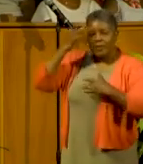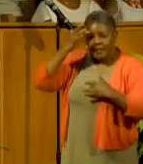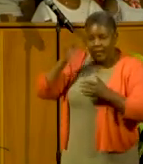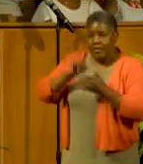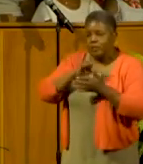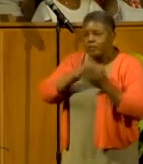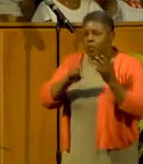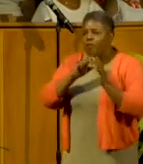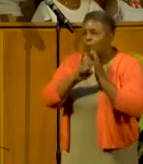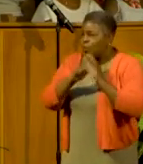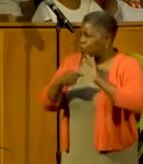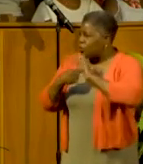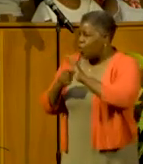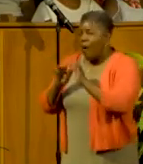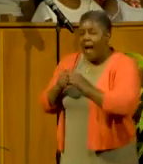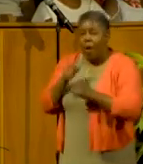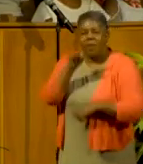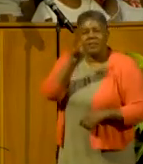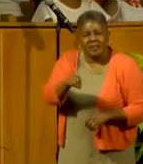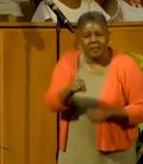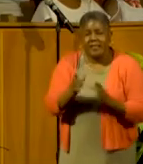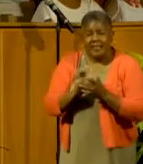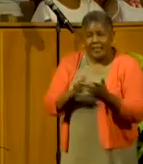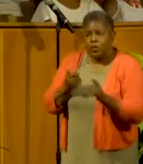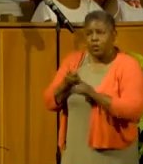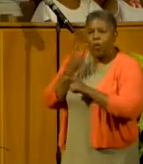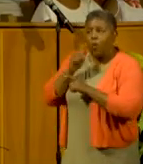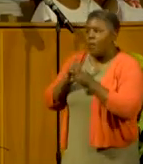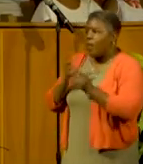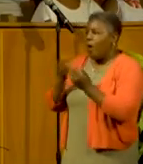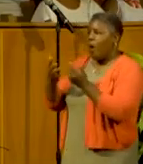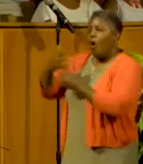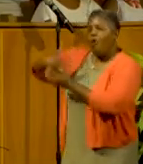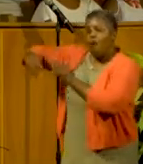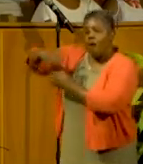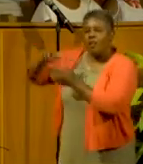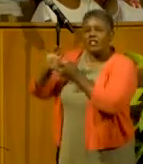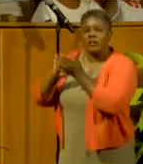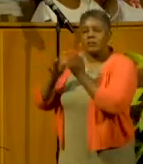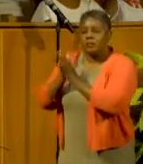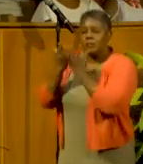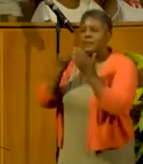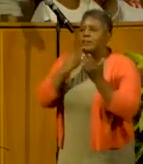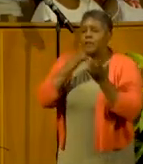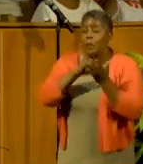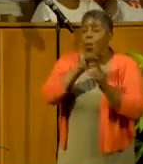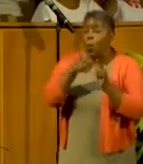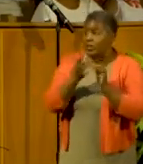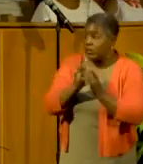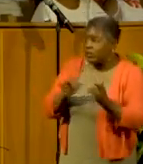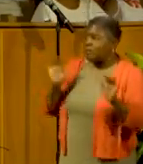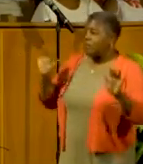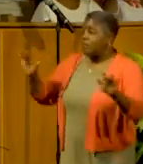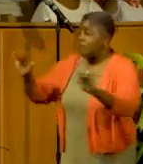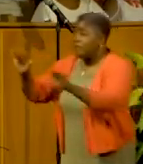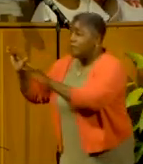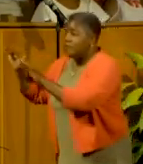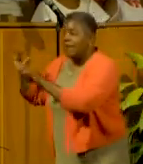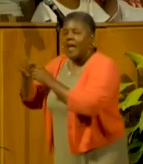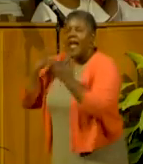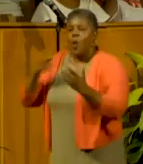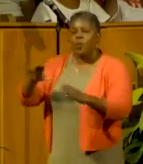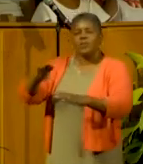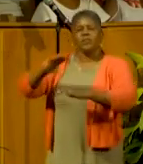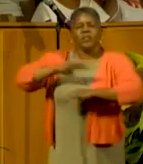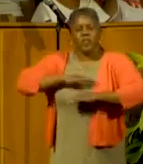These verses paint a picture of how necessary Jesus was to those around him. And the Bible says, when Jesus performed miracles, he was